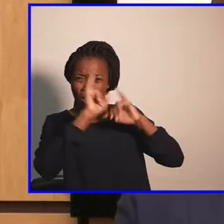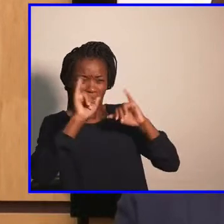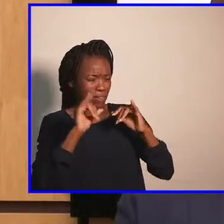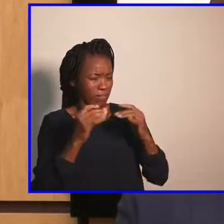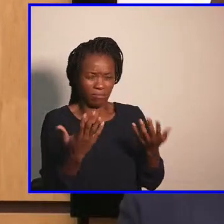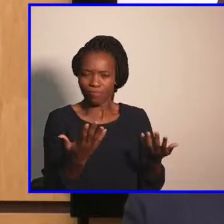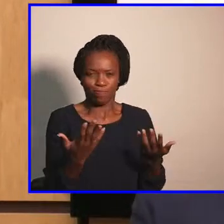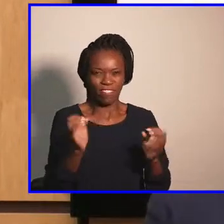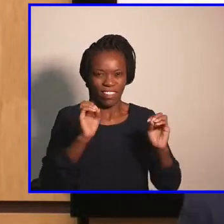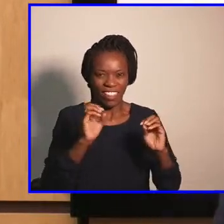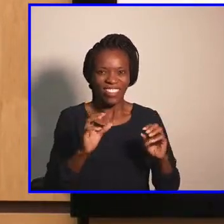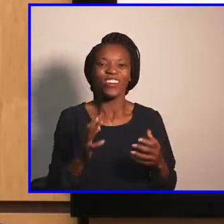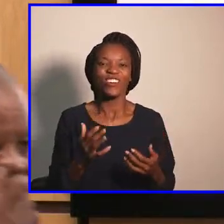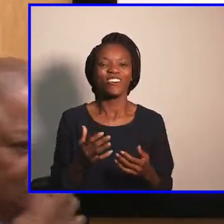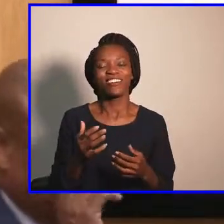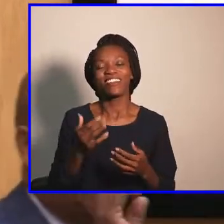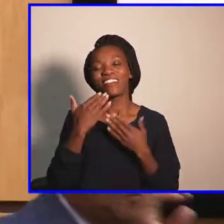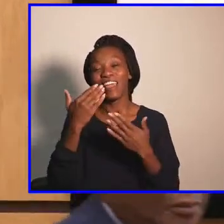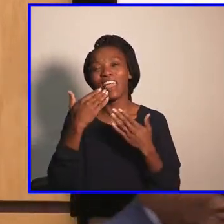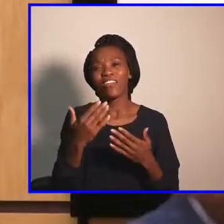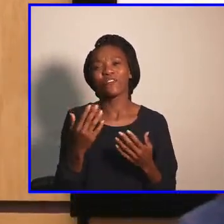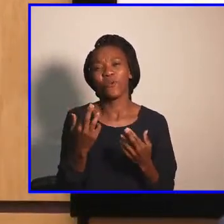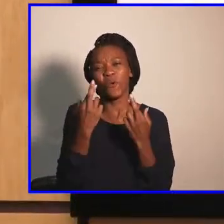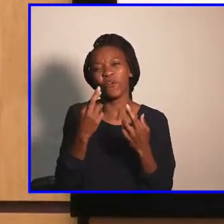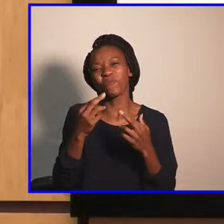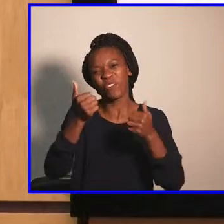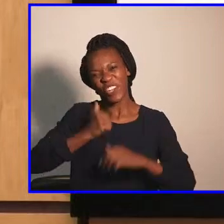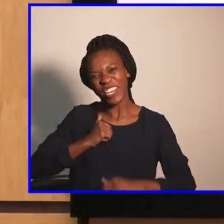luck. Thank you very much.